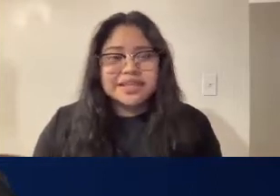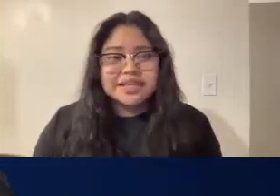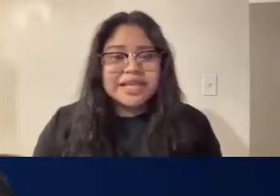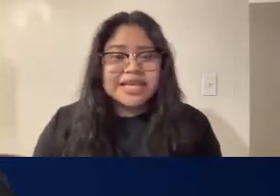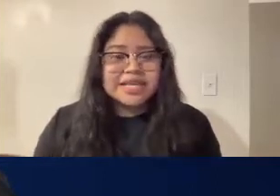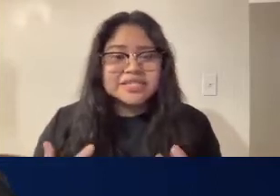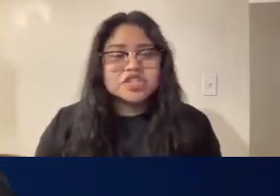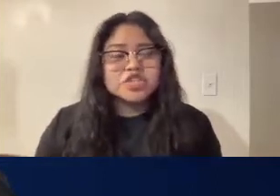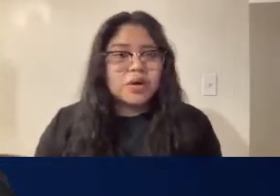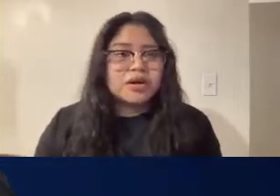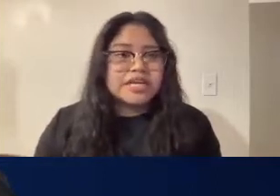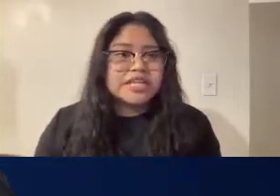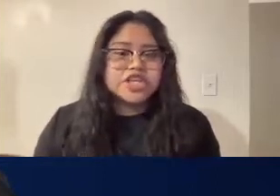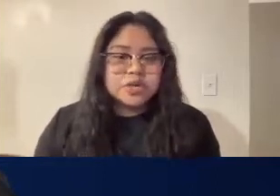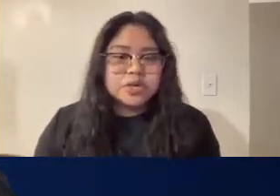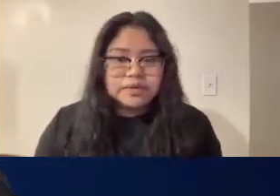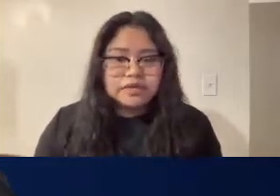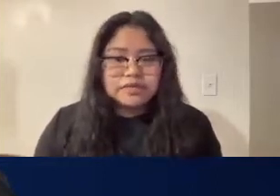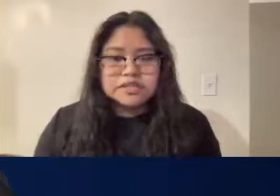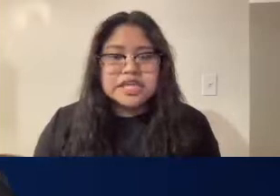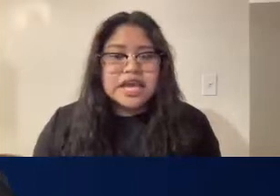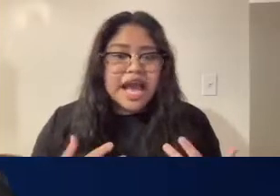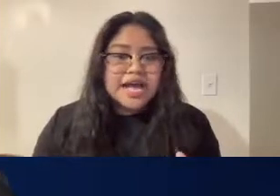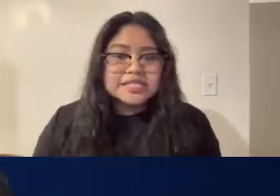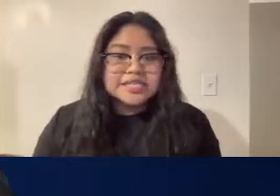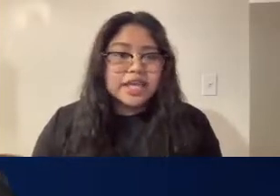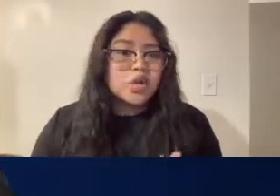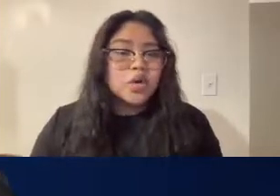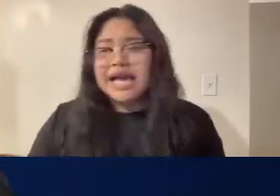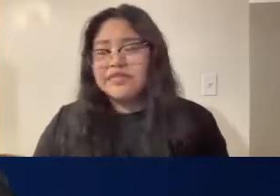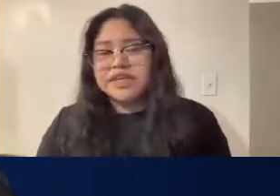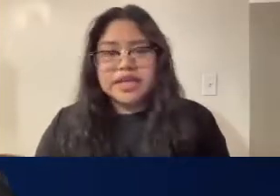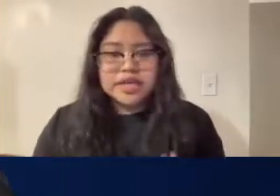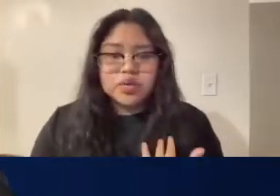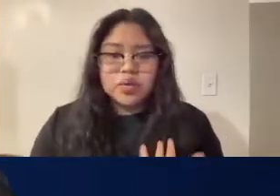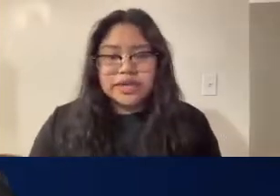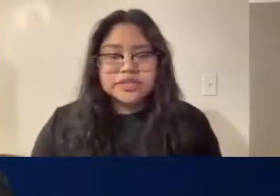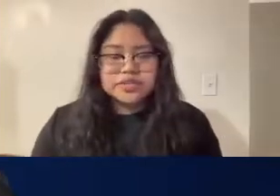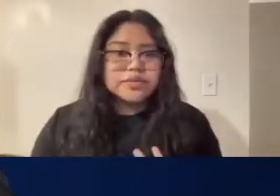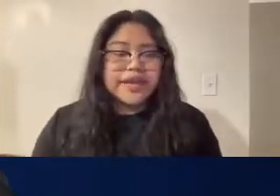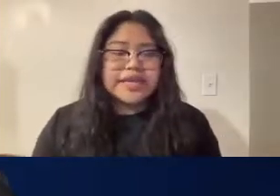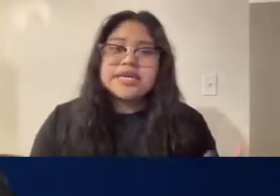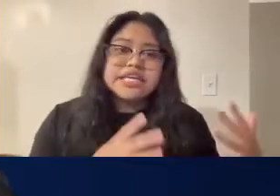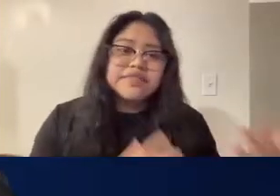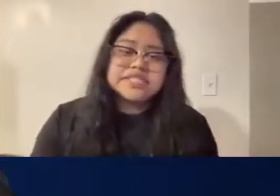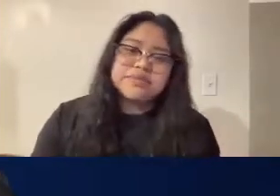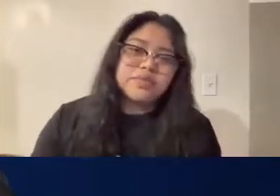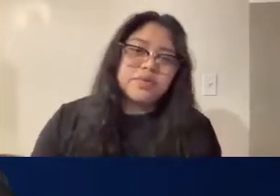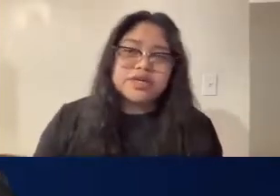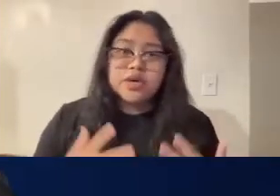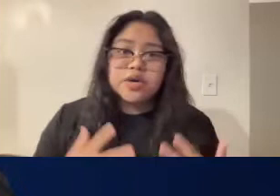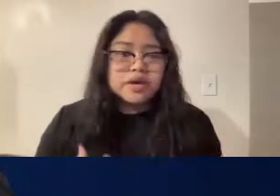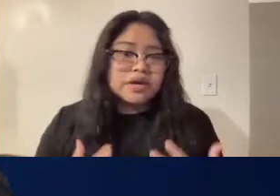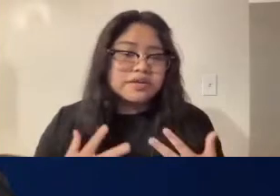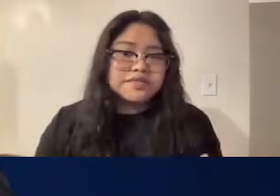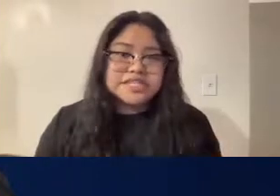as a delegate play an essential part in the year-round efforts as a local advocate and an organizer, right? Yvette said